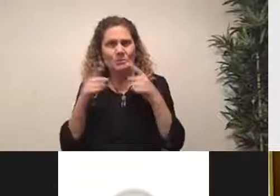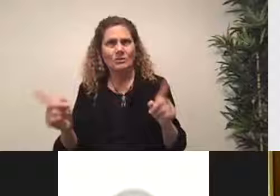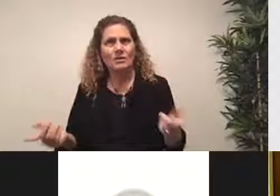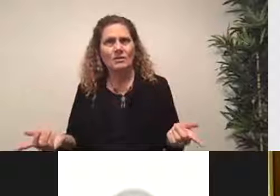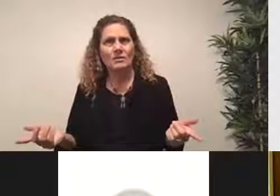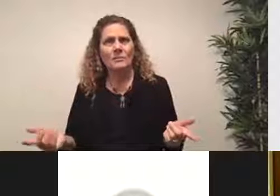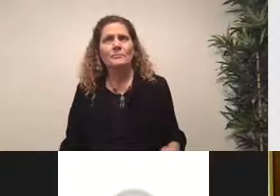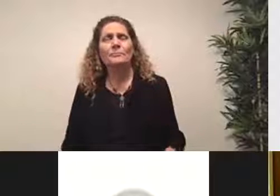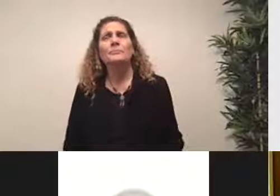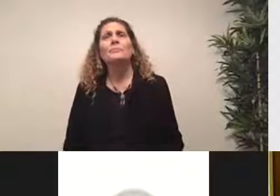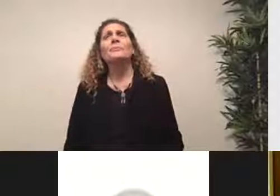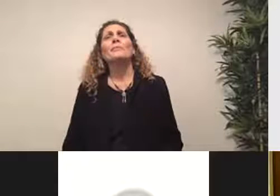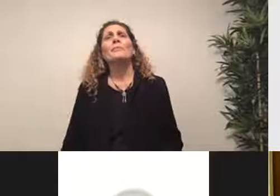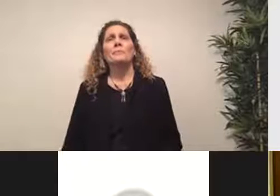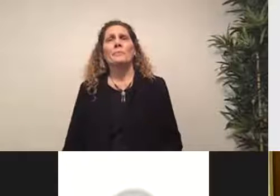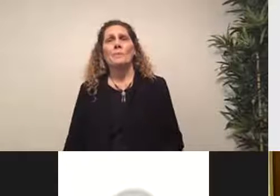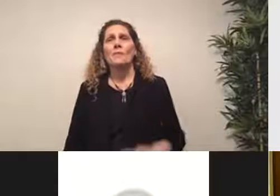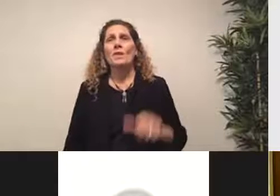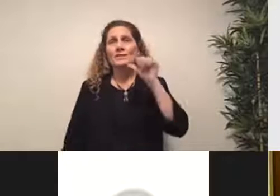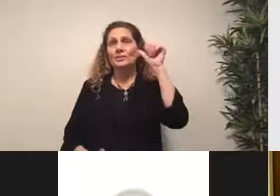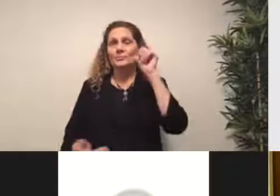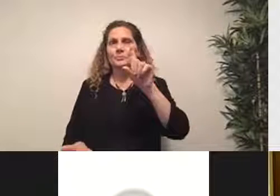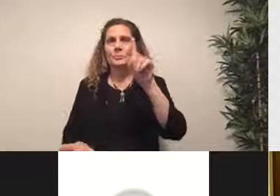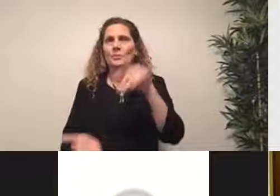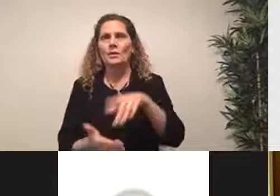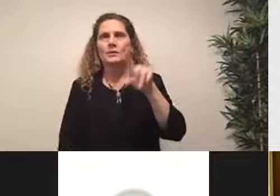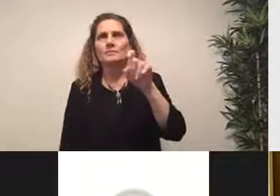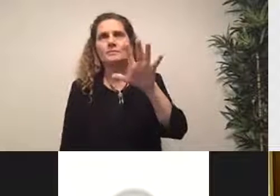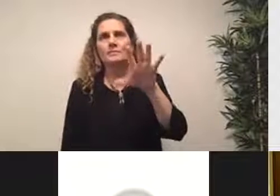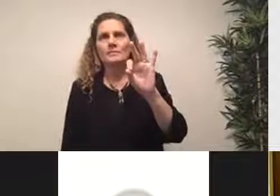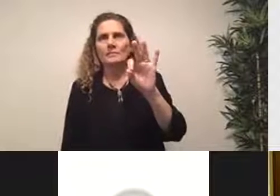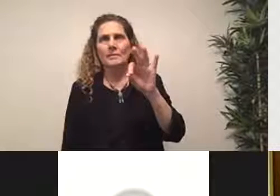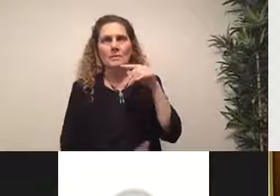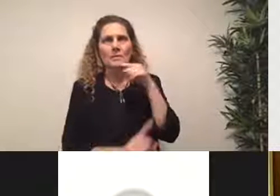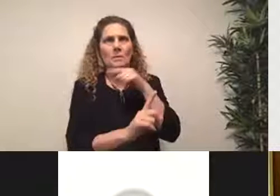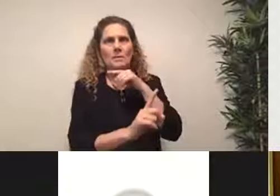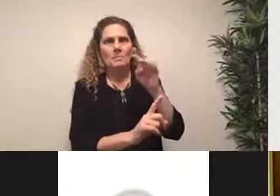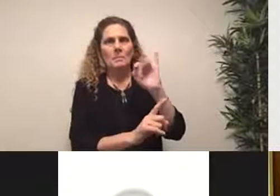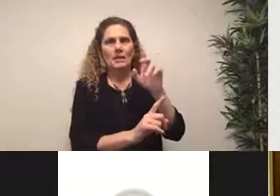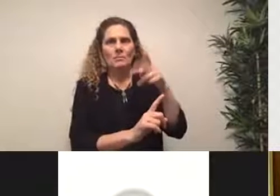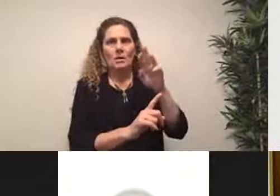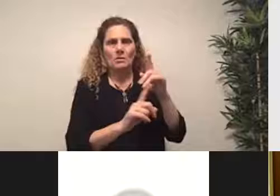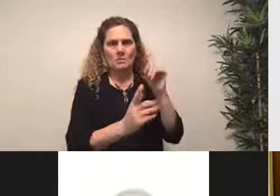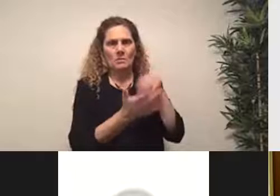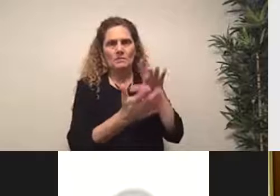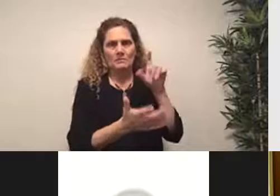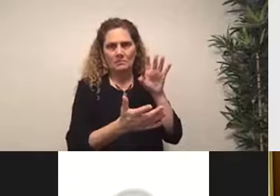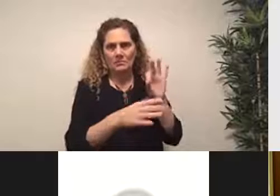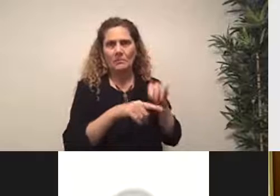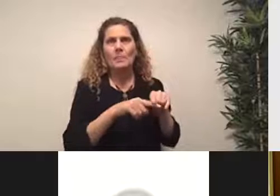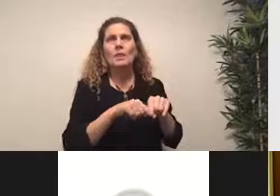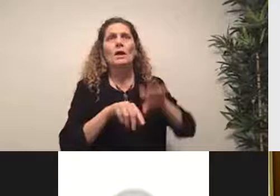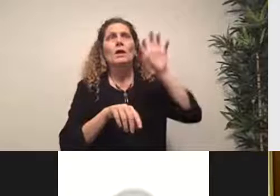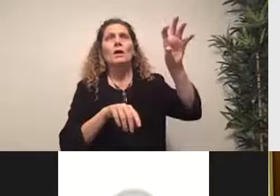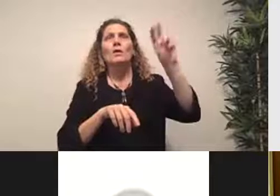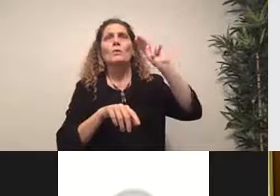were tested at Miller Park. We had at our 2 City of Milwaukee health centers that are operating as spots for COVID